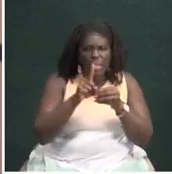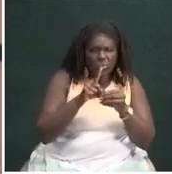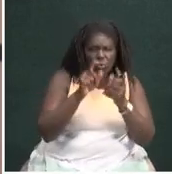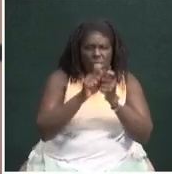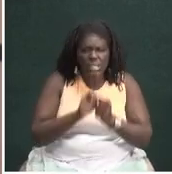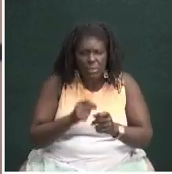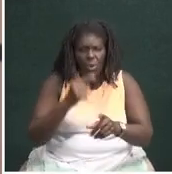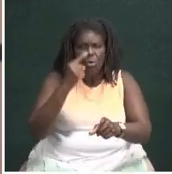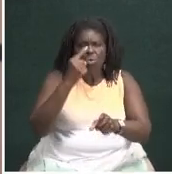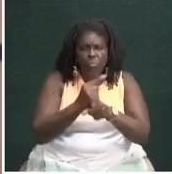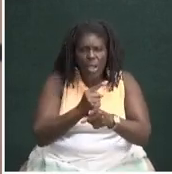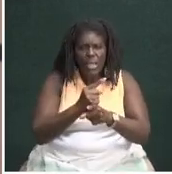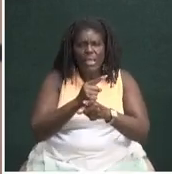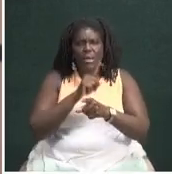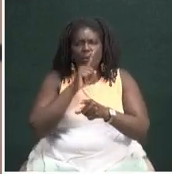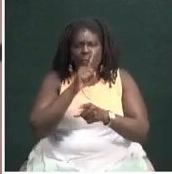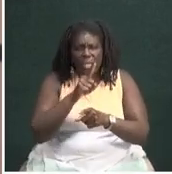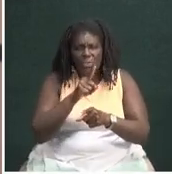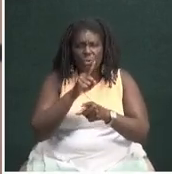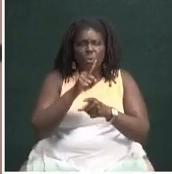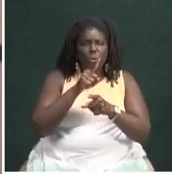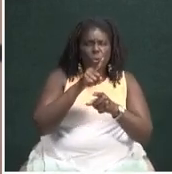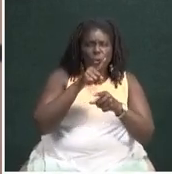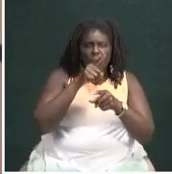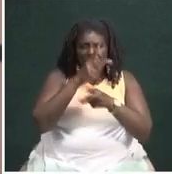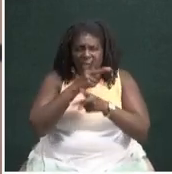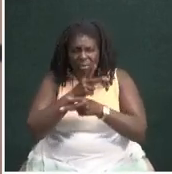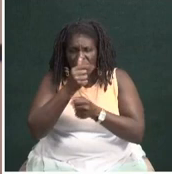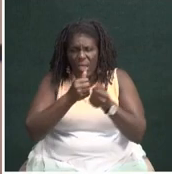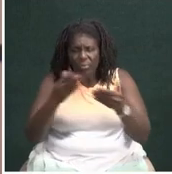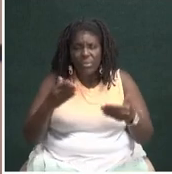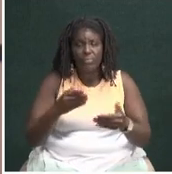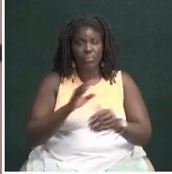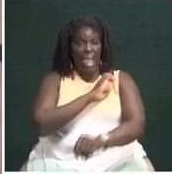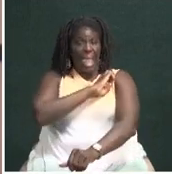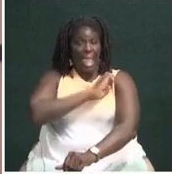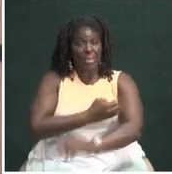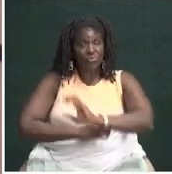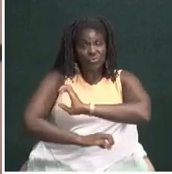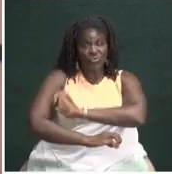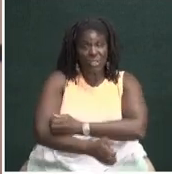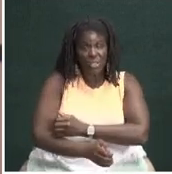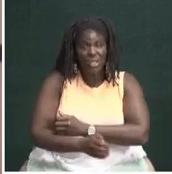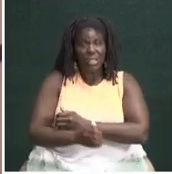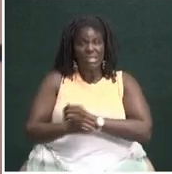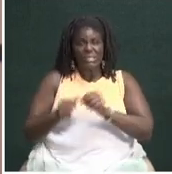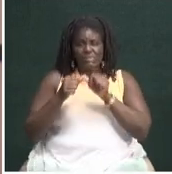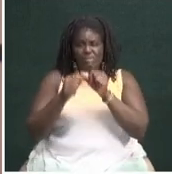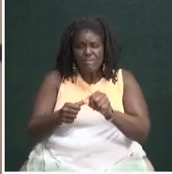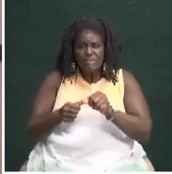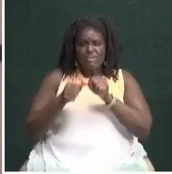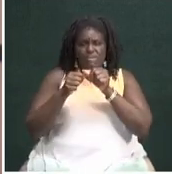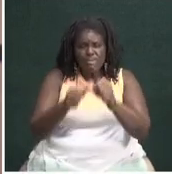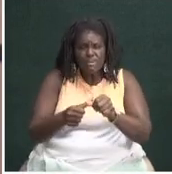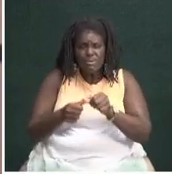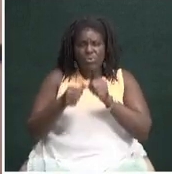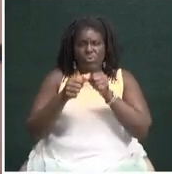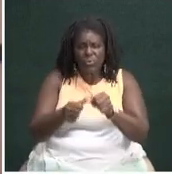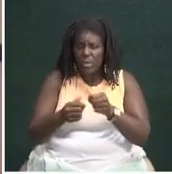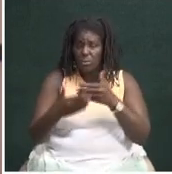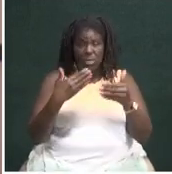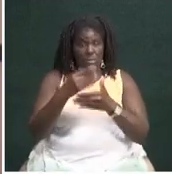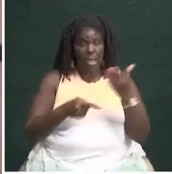right. You really need to sweat the small stuff. Energy, be relentless, keep going in the face